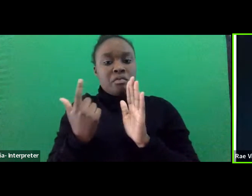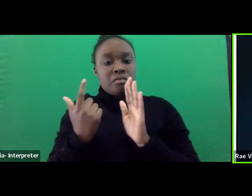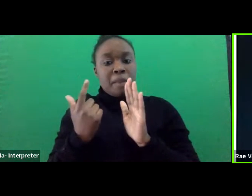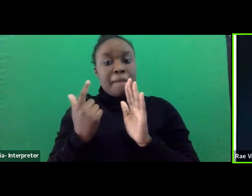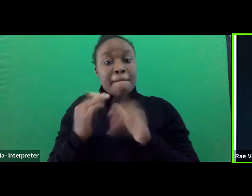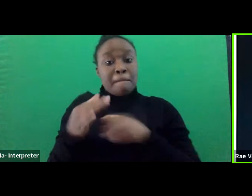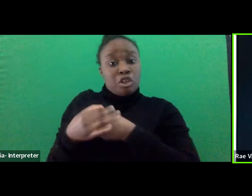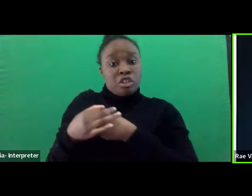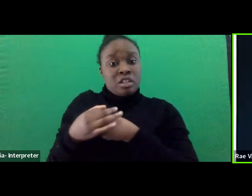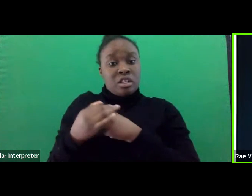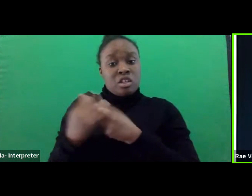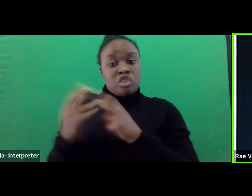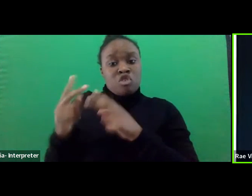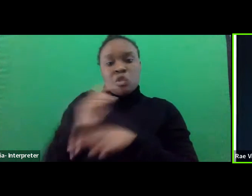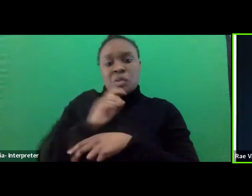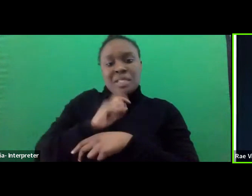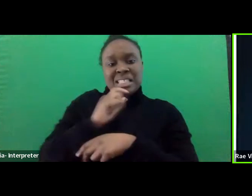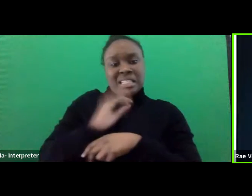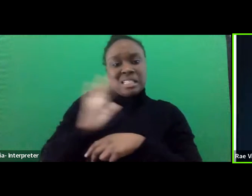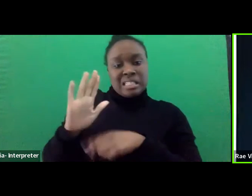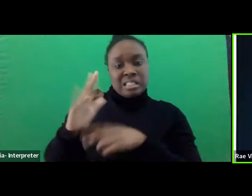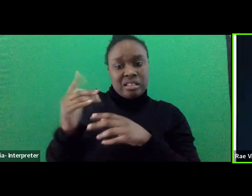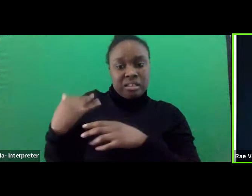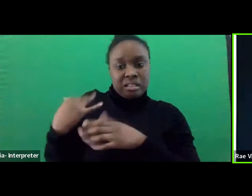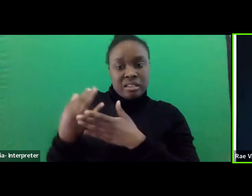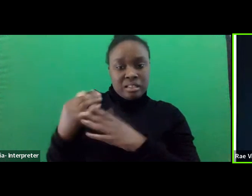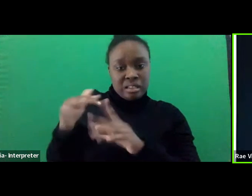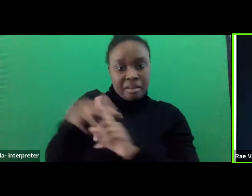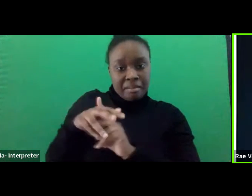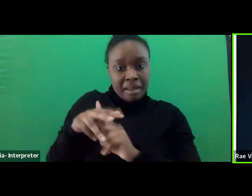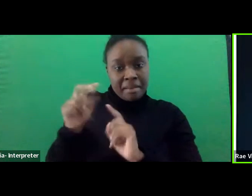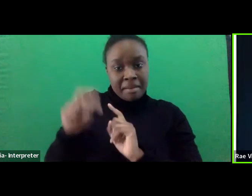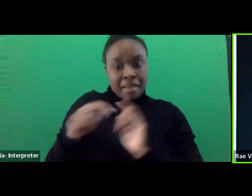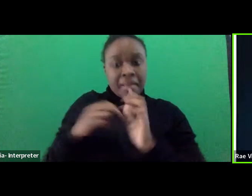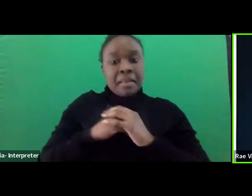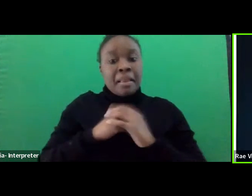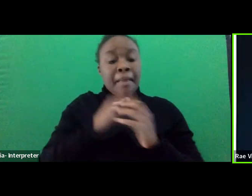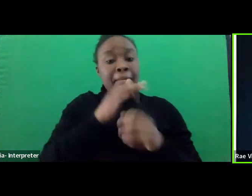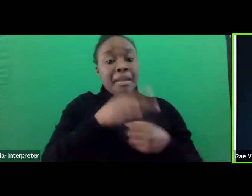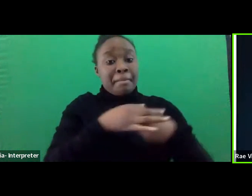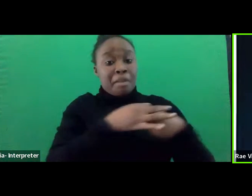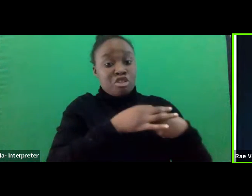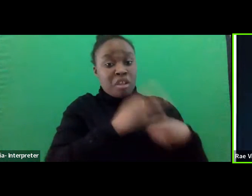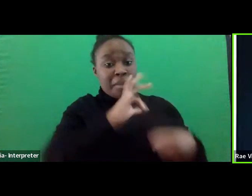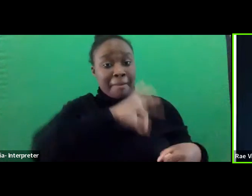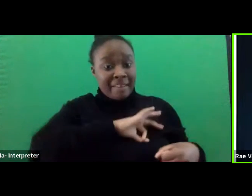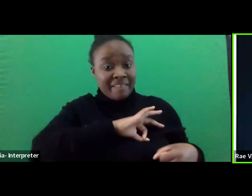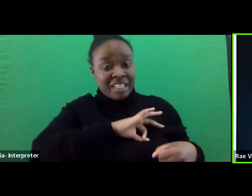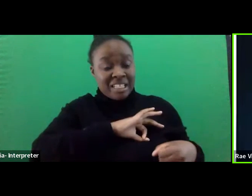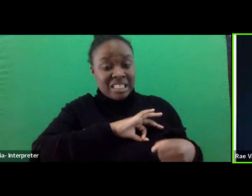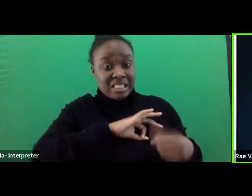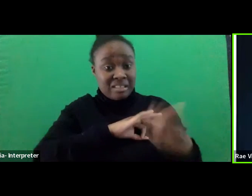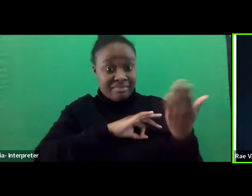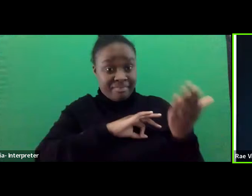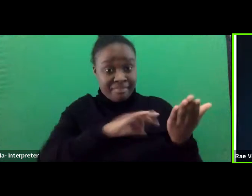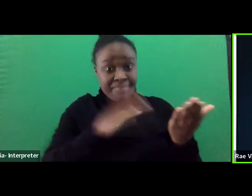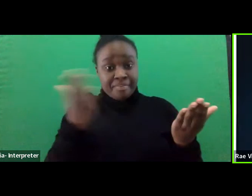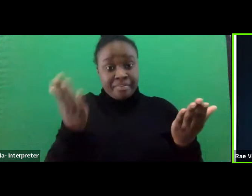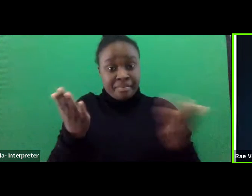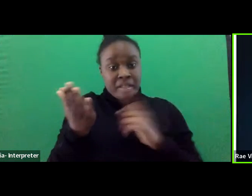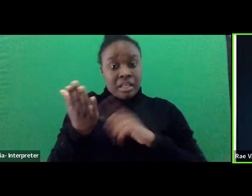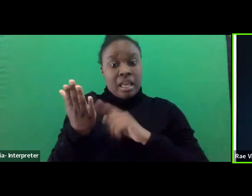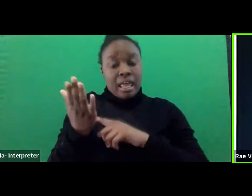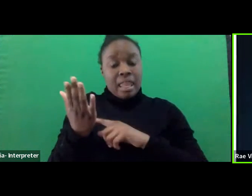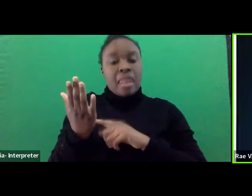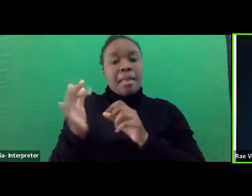is, or for example, marginal benefits versus marginal costs. The inference is that